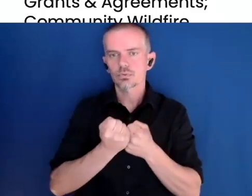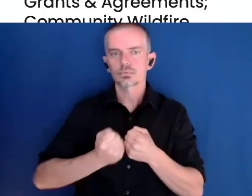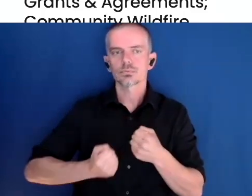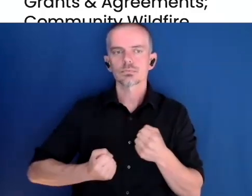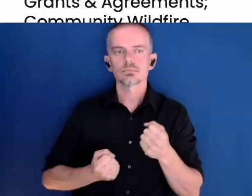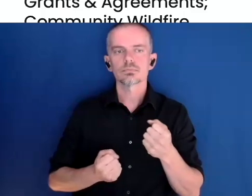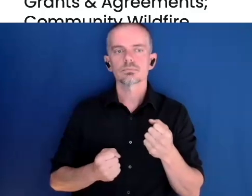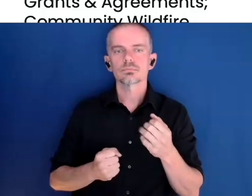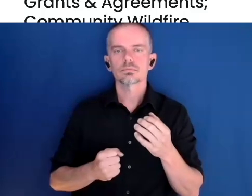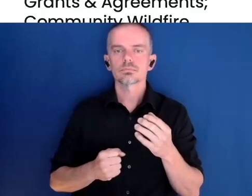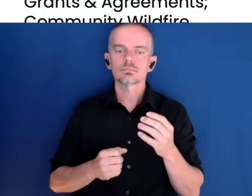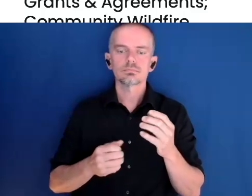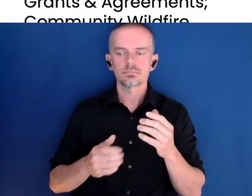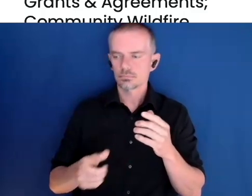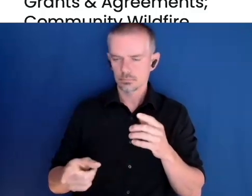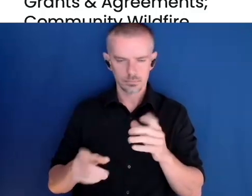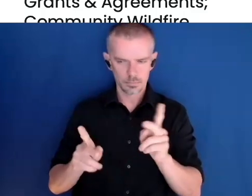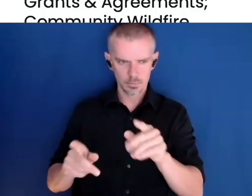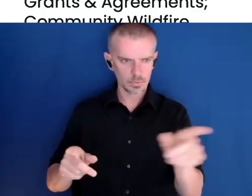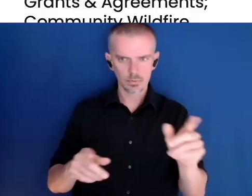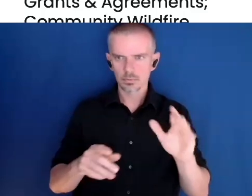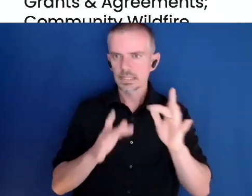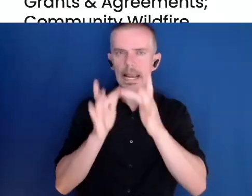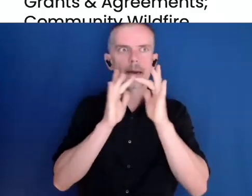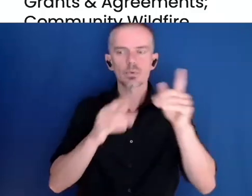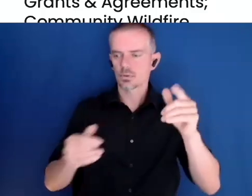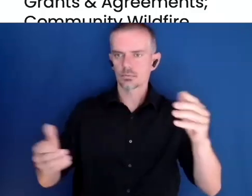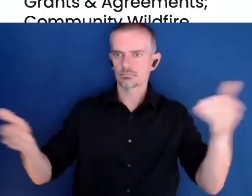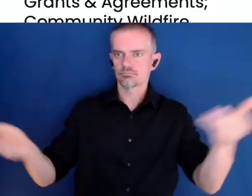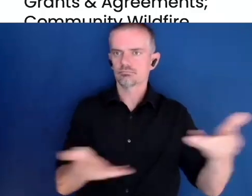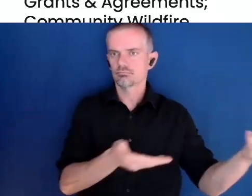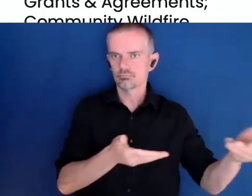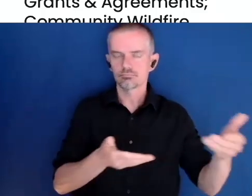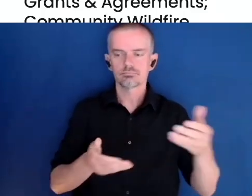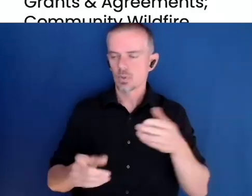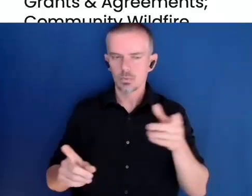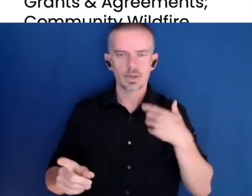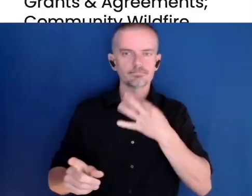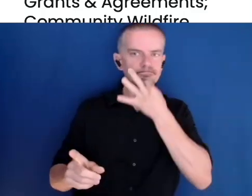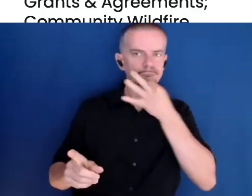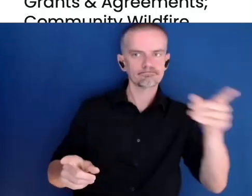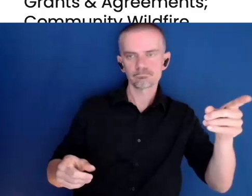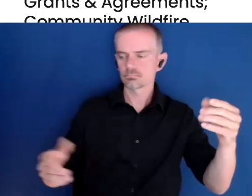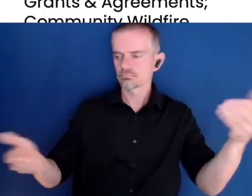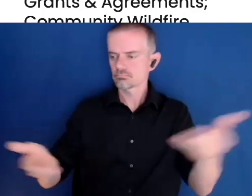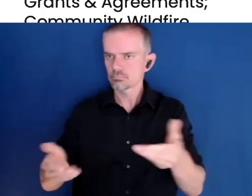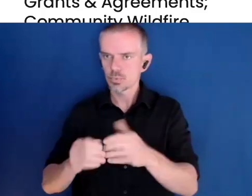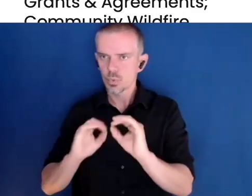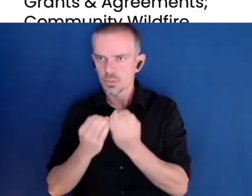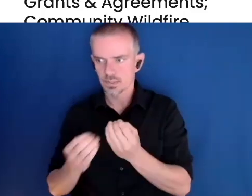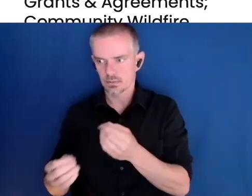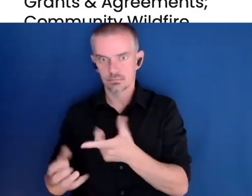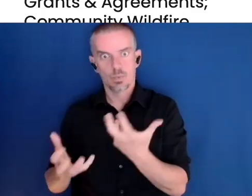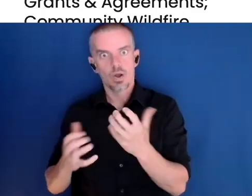people, networks, sources of expertise that can help organizations that are looking to start or